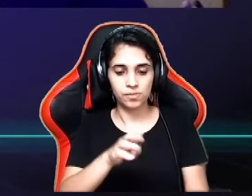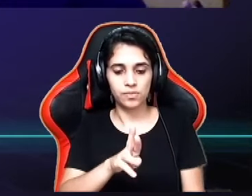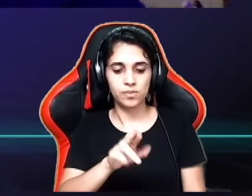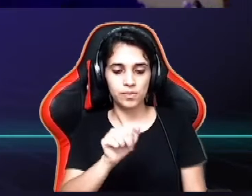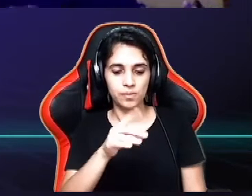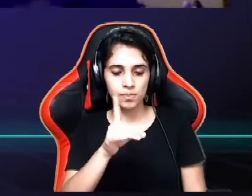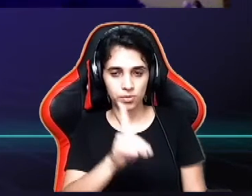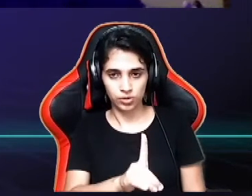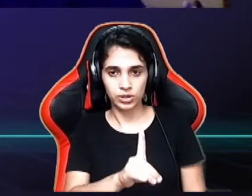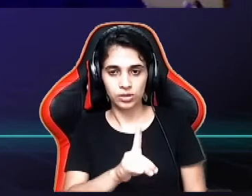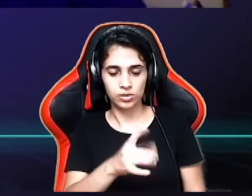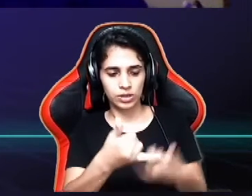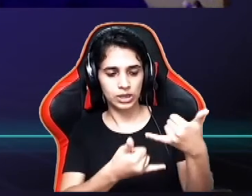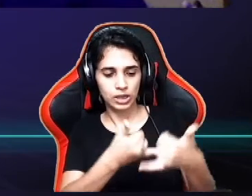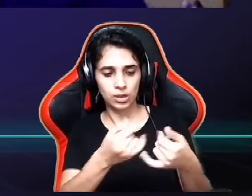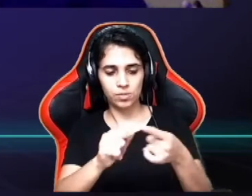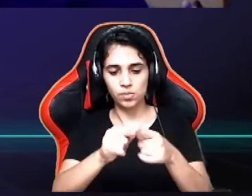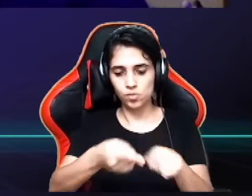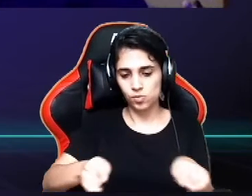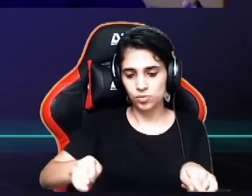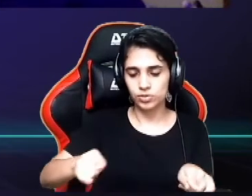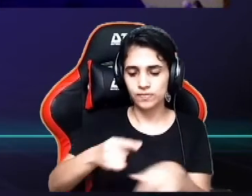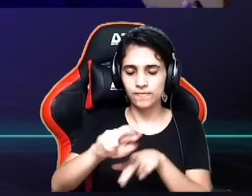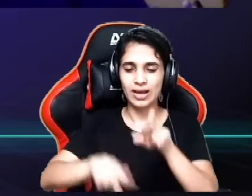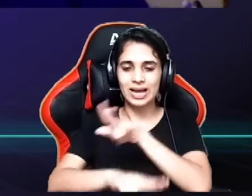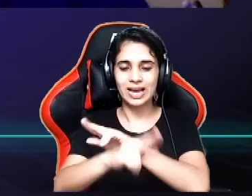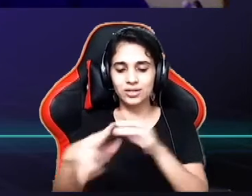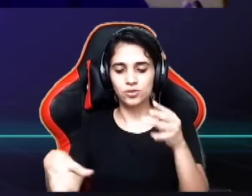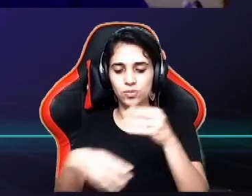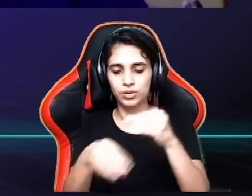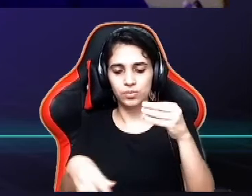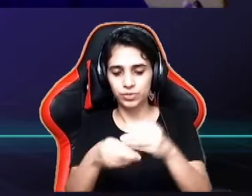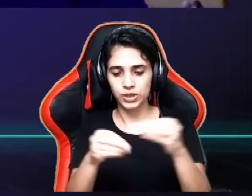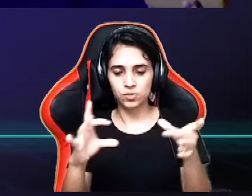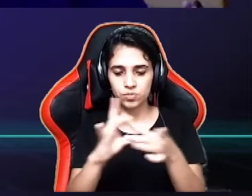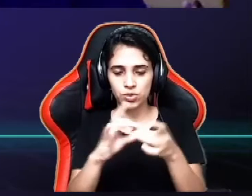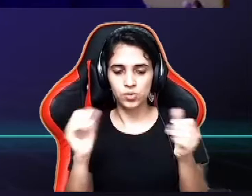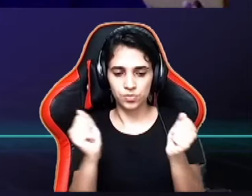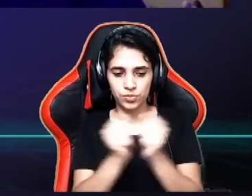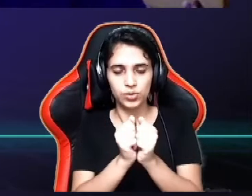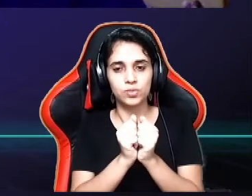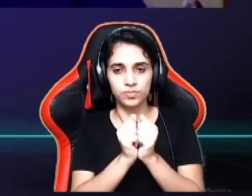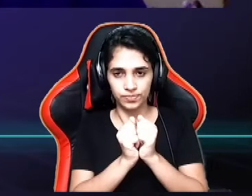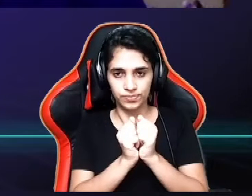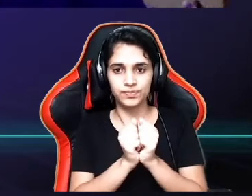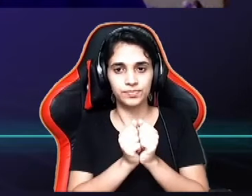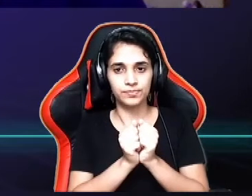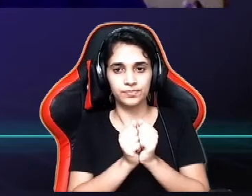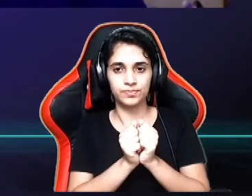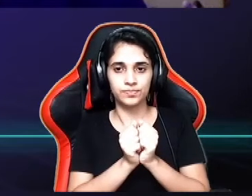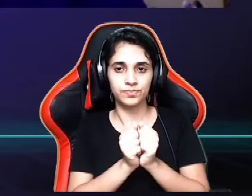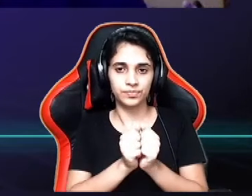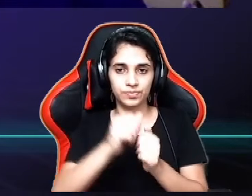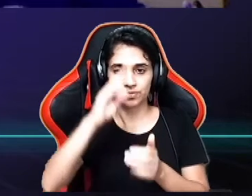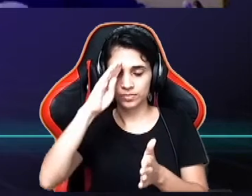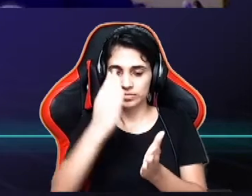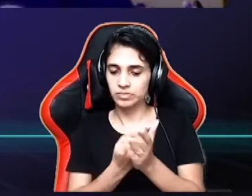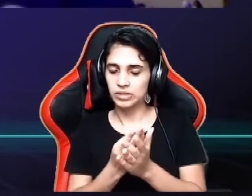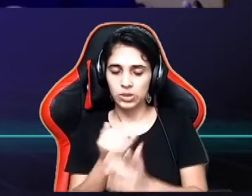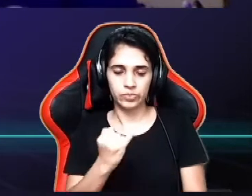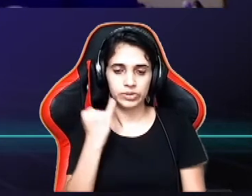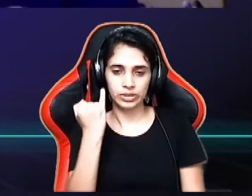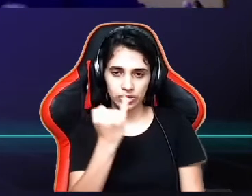they do all the branding involving games and music and so many other things. So that's a bit of that.